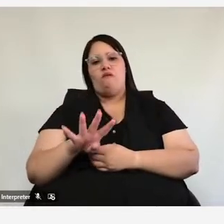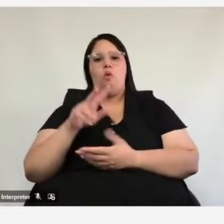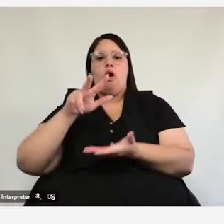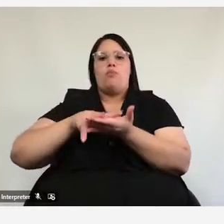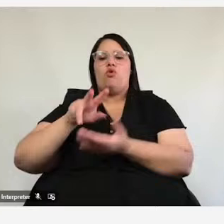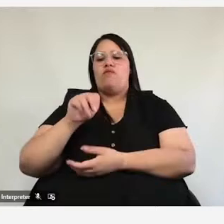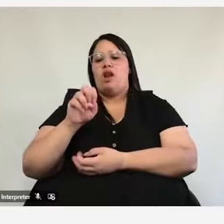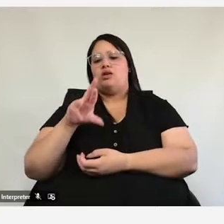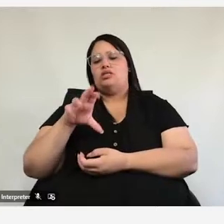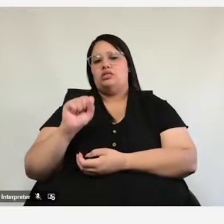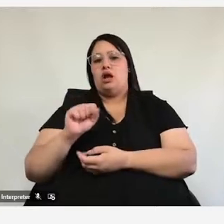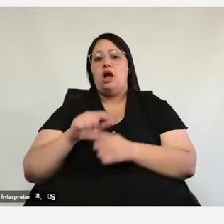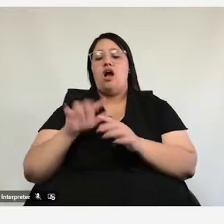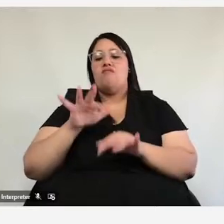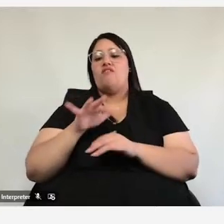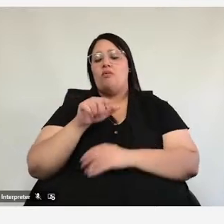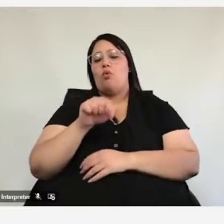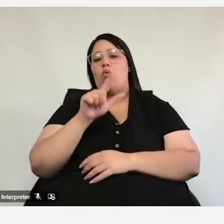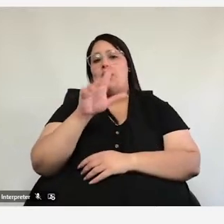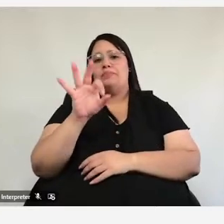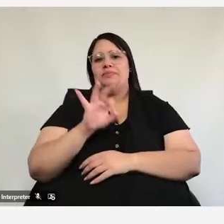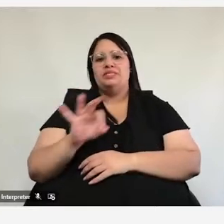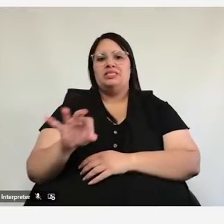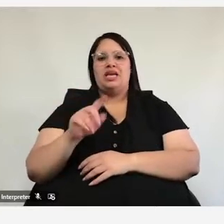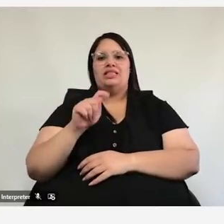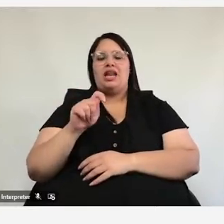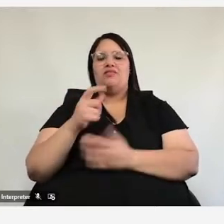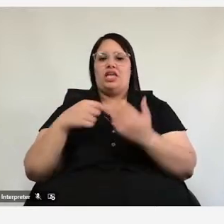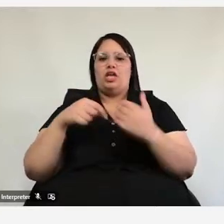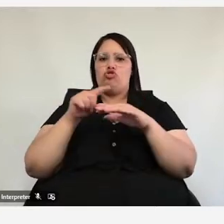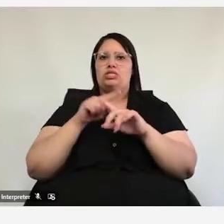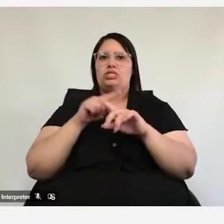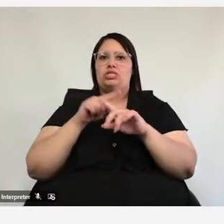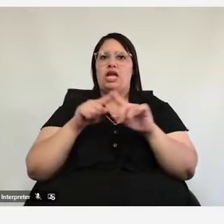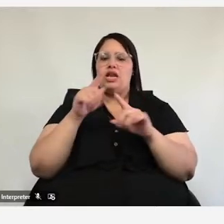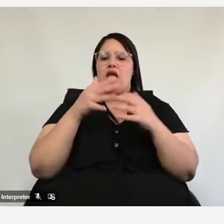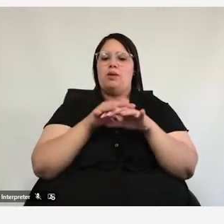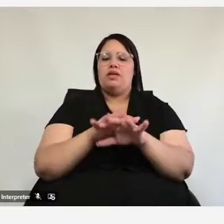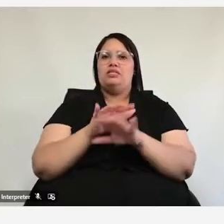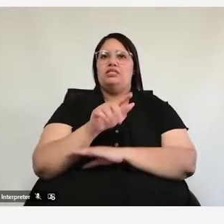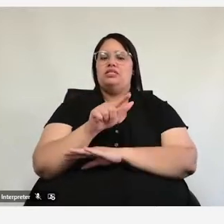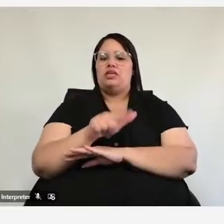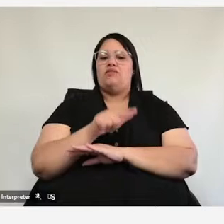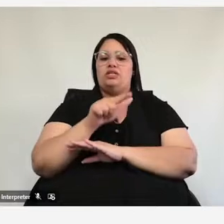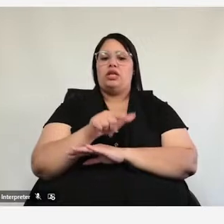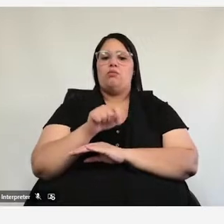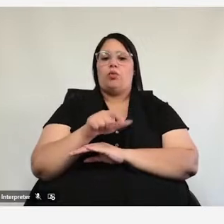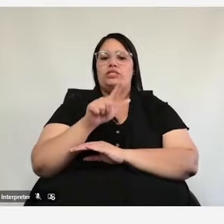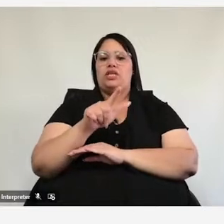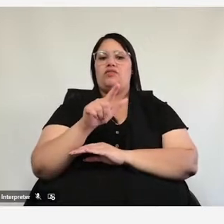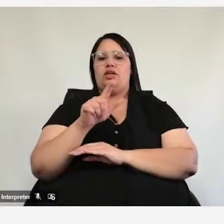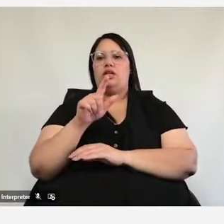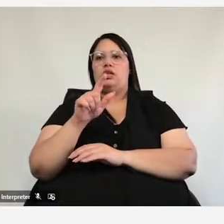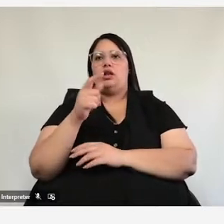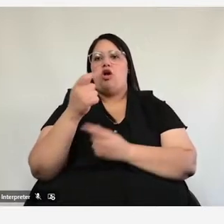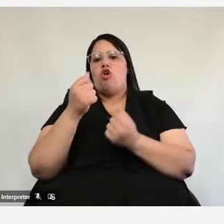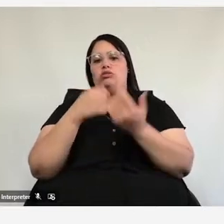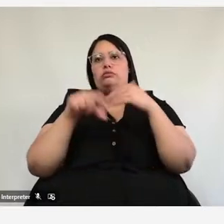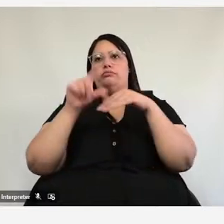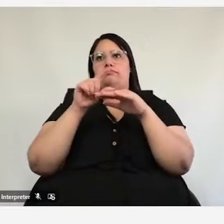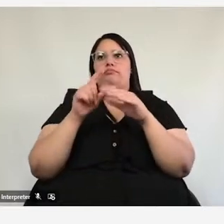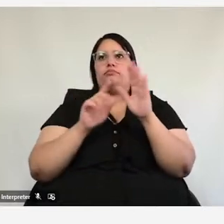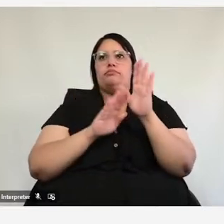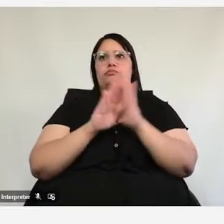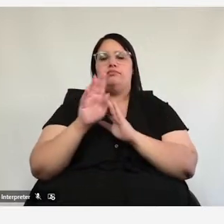a 15.1% tariff increase, and yet the city implemented a 17.7 tariff hike on top of its